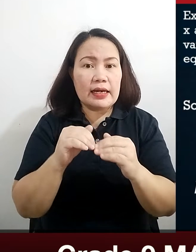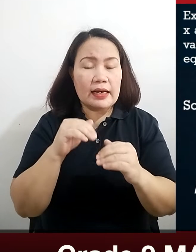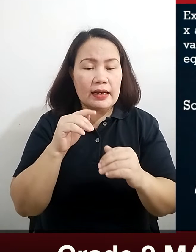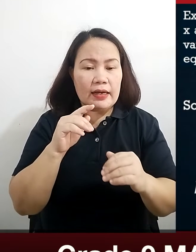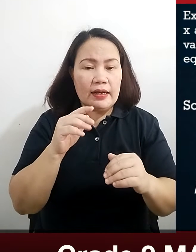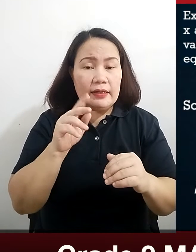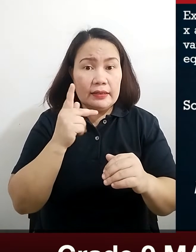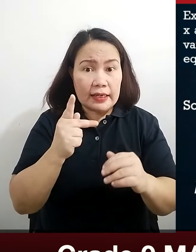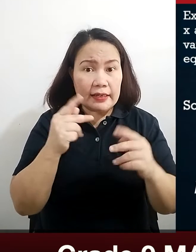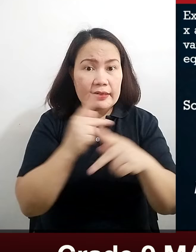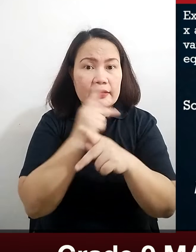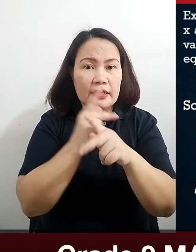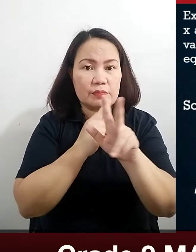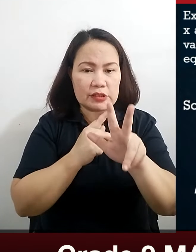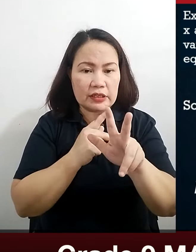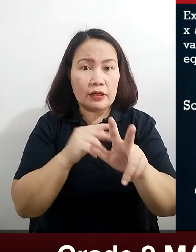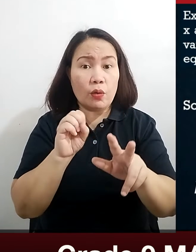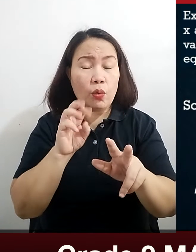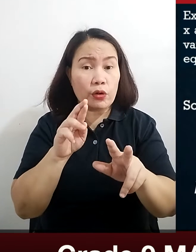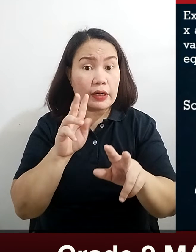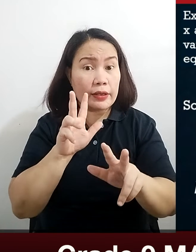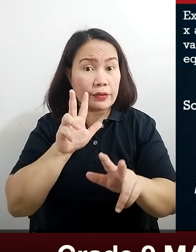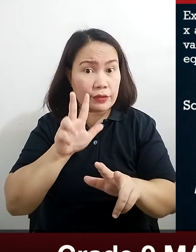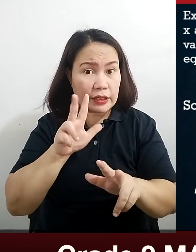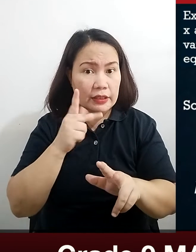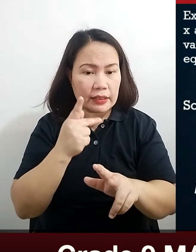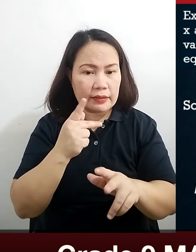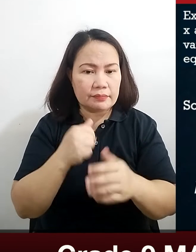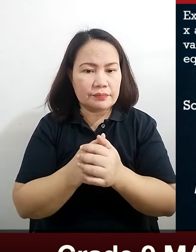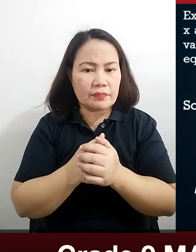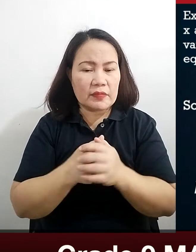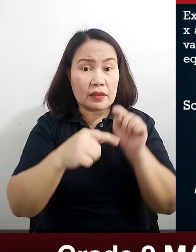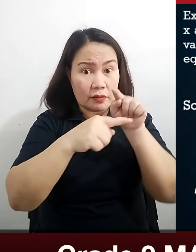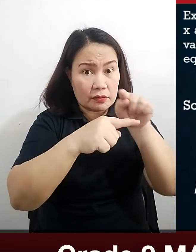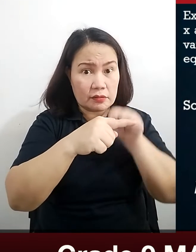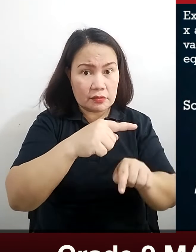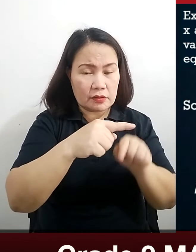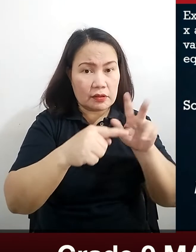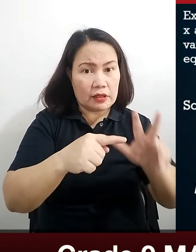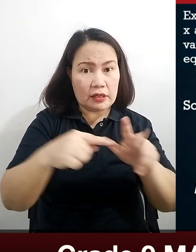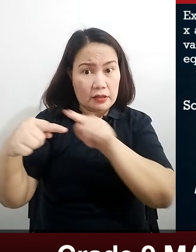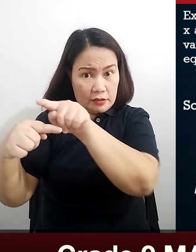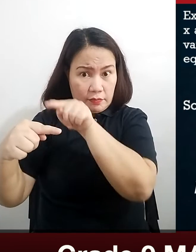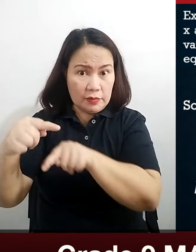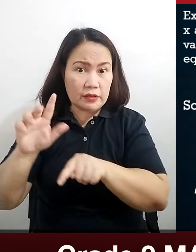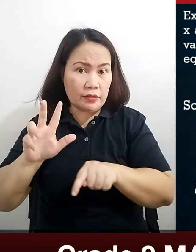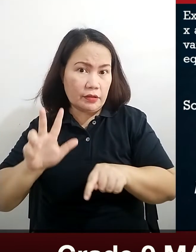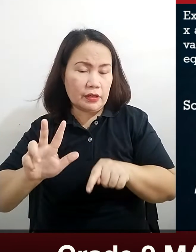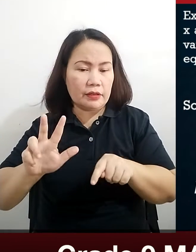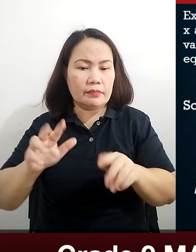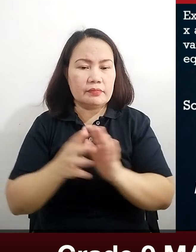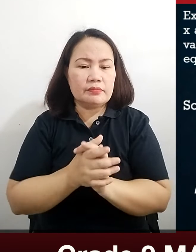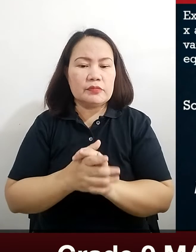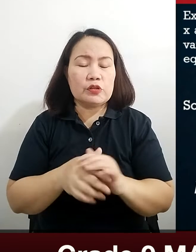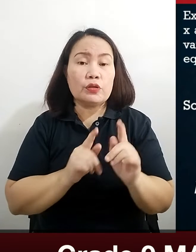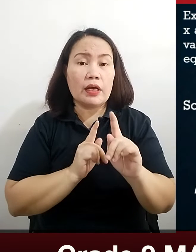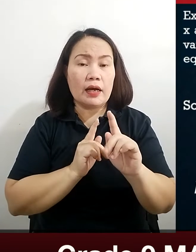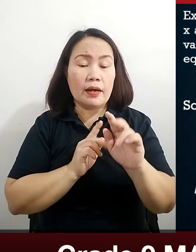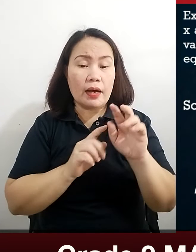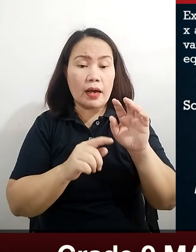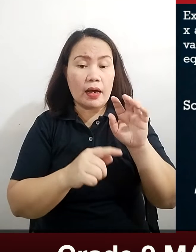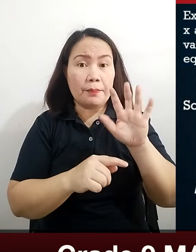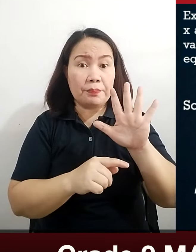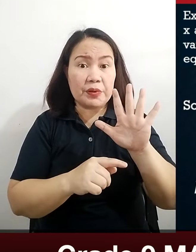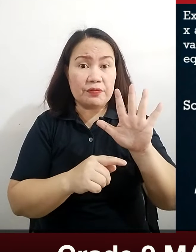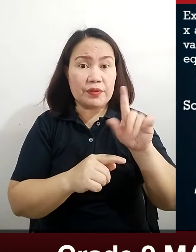So to solve for k, divide both side by 3. So 51 divide 3, the answer is 17. So